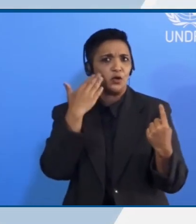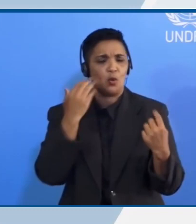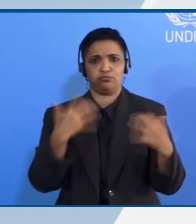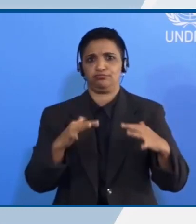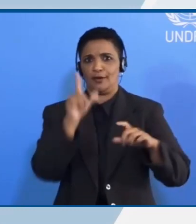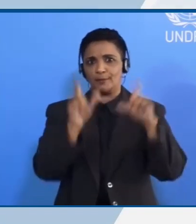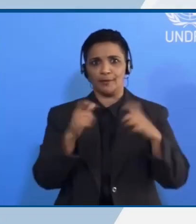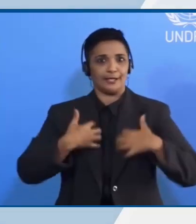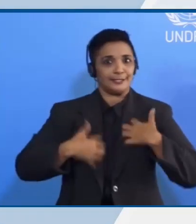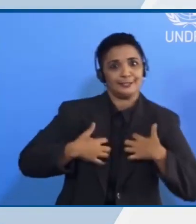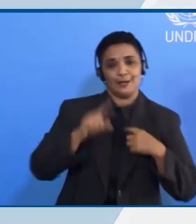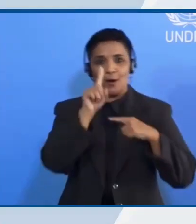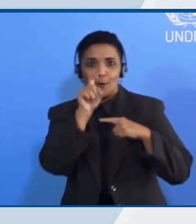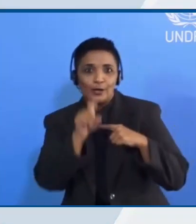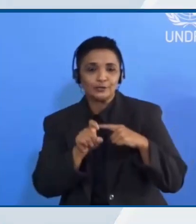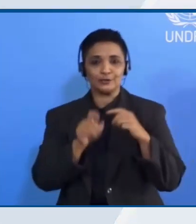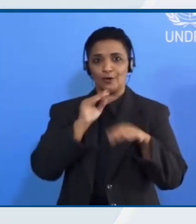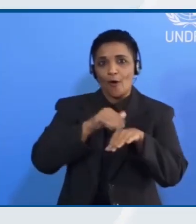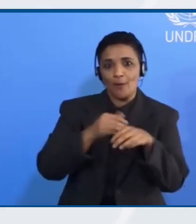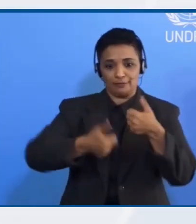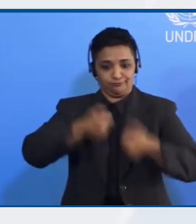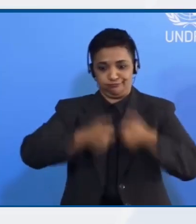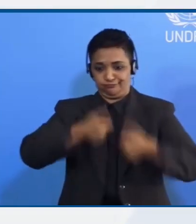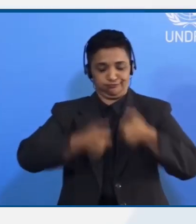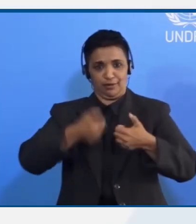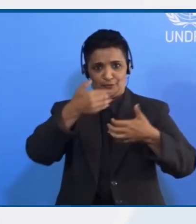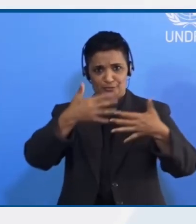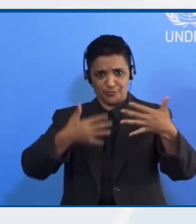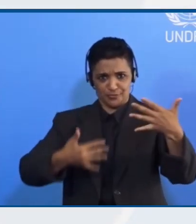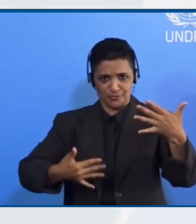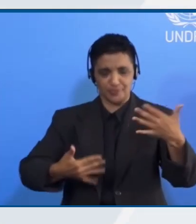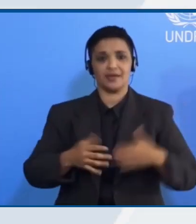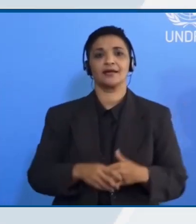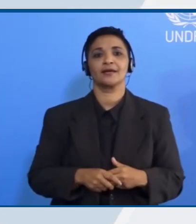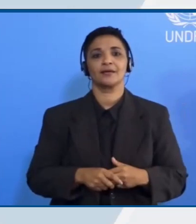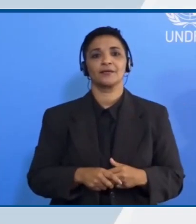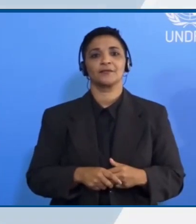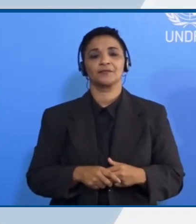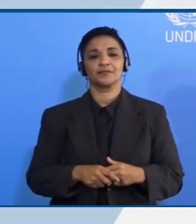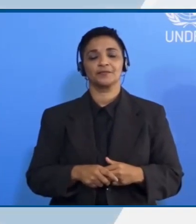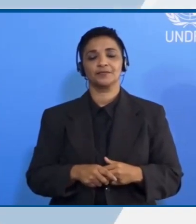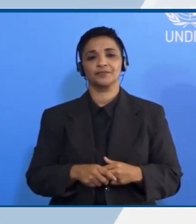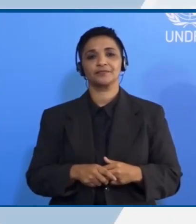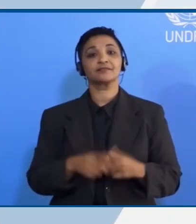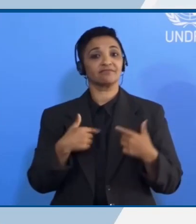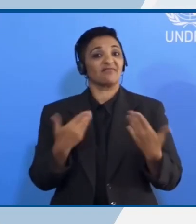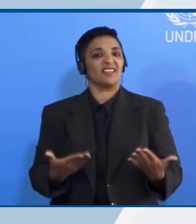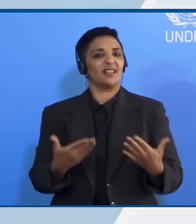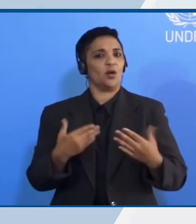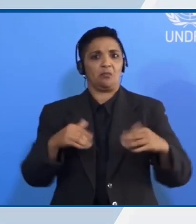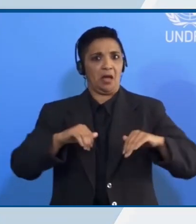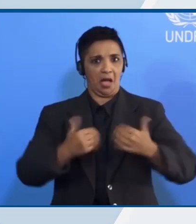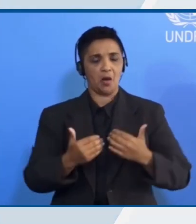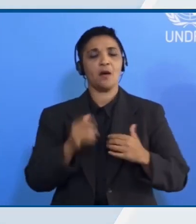and comments already, starting to come in your head. As you might have experienced already in other rooms, the way it works is through a